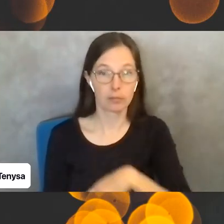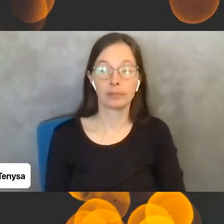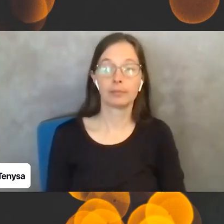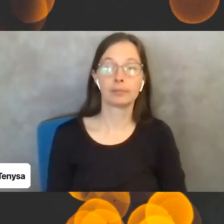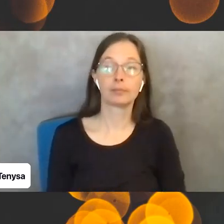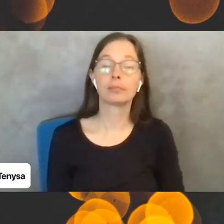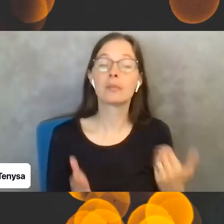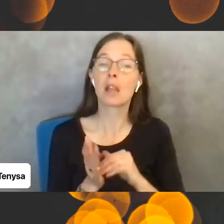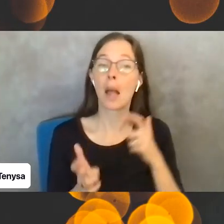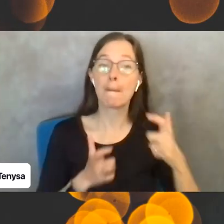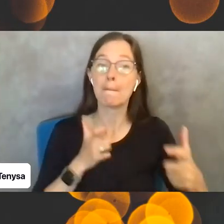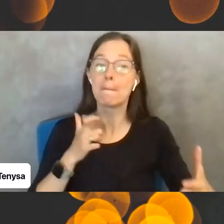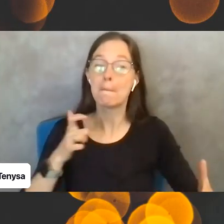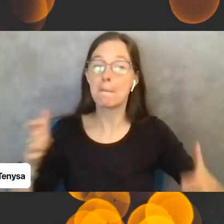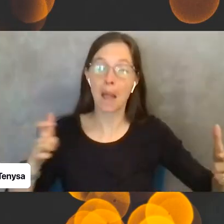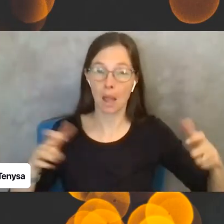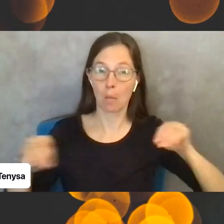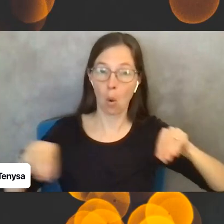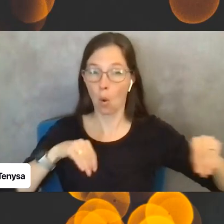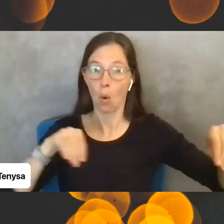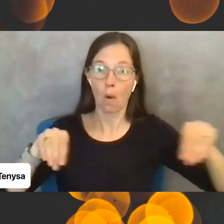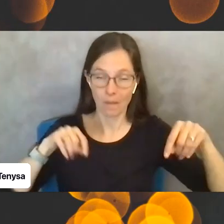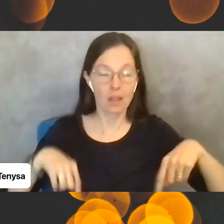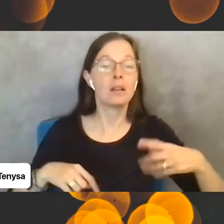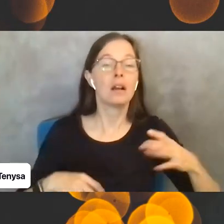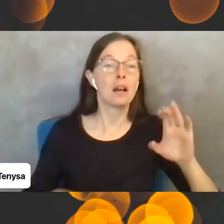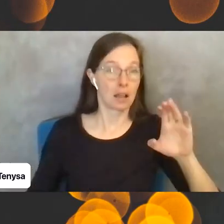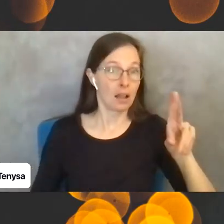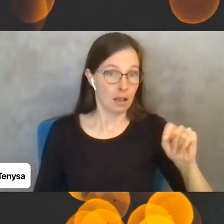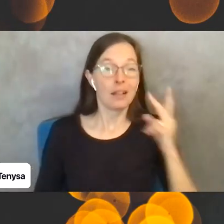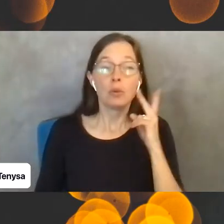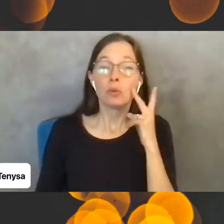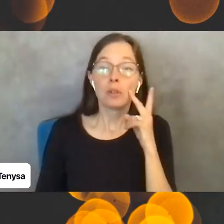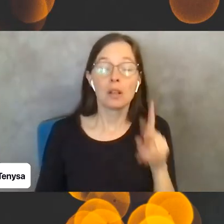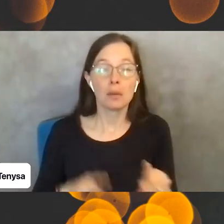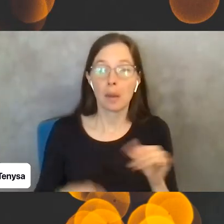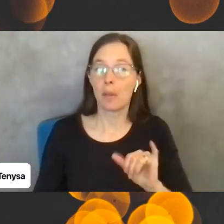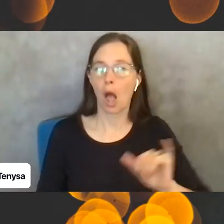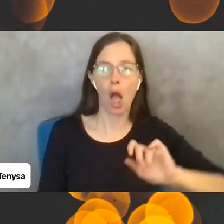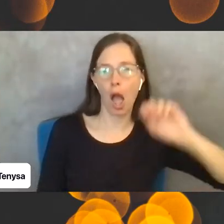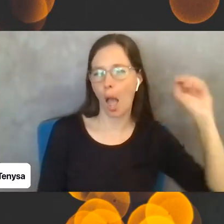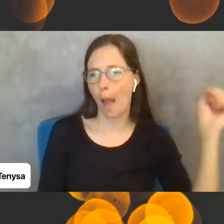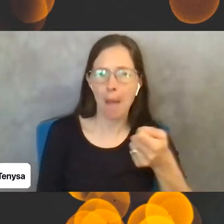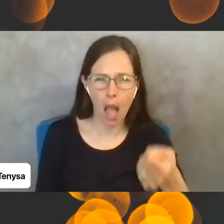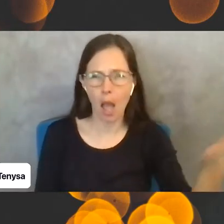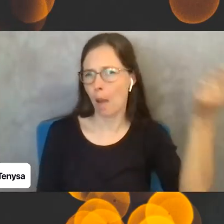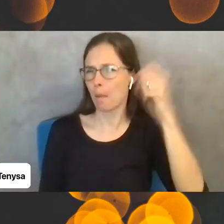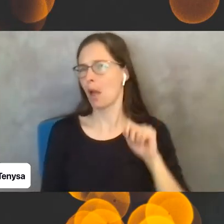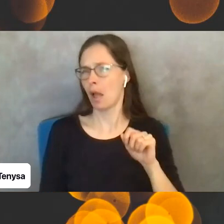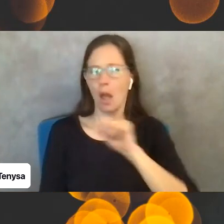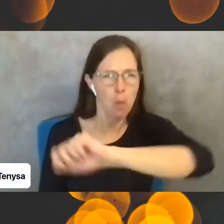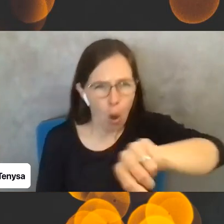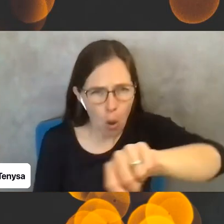Again, big, broad movements. This is like the cuts. When you see like people going for like advance and then retreat and